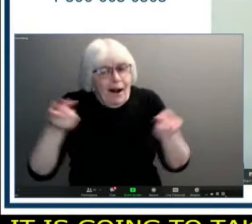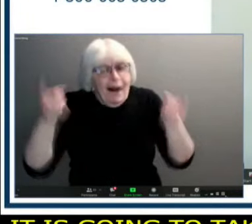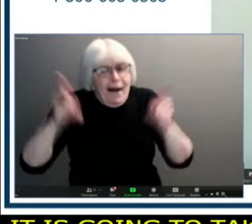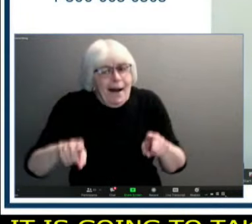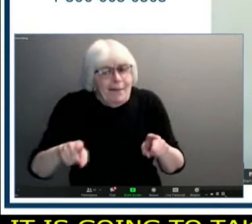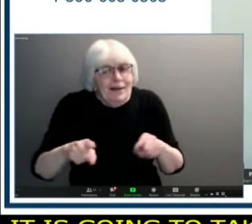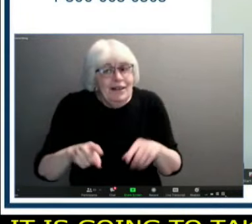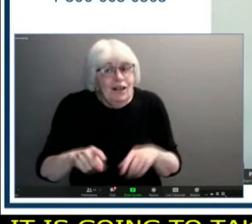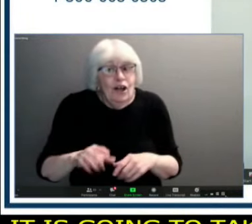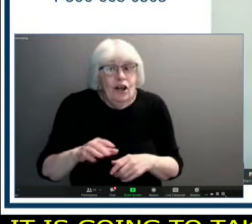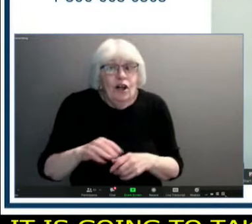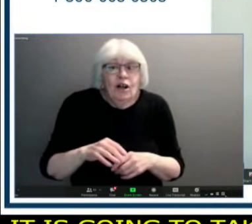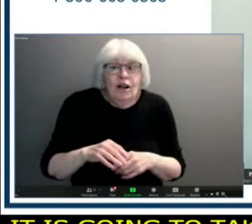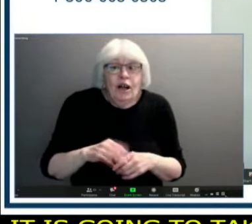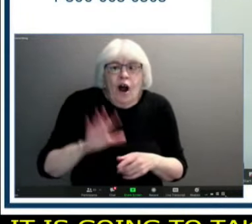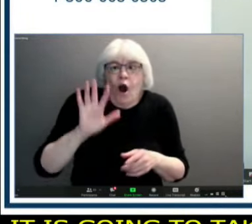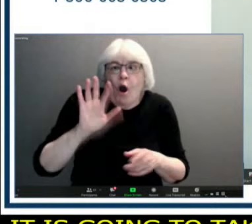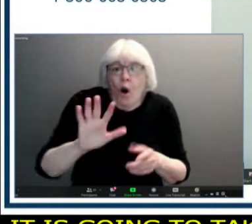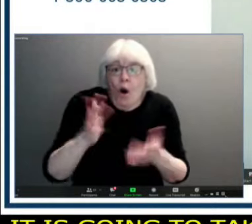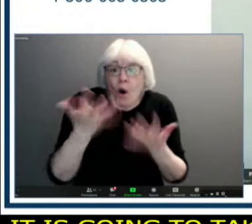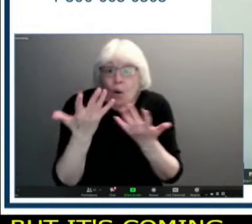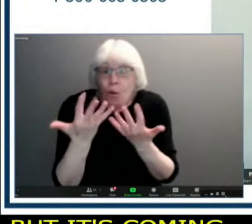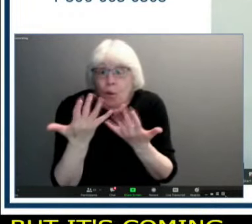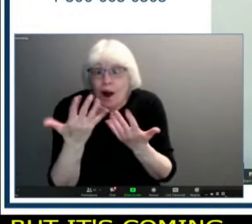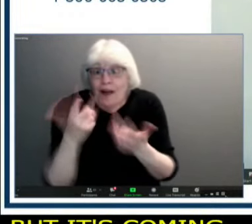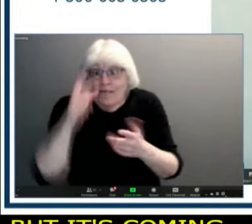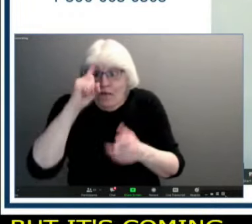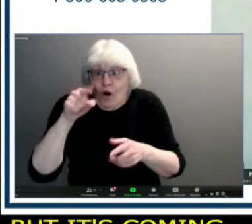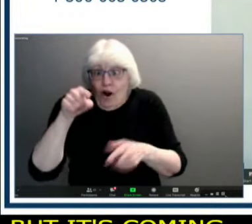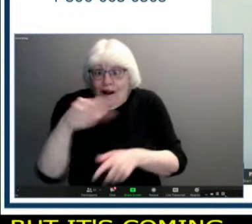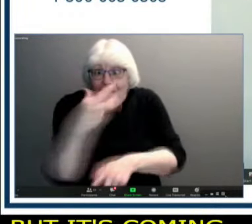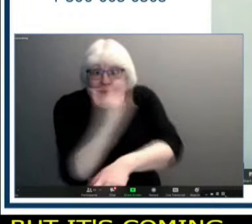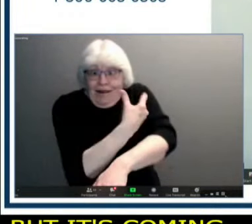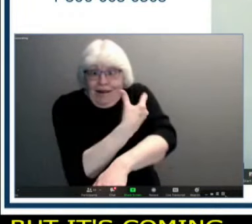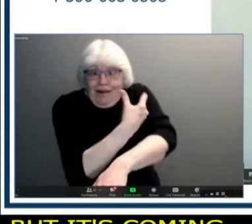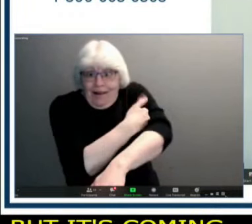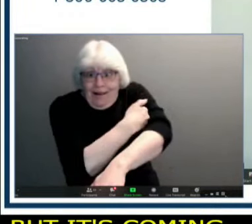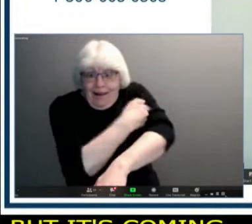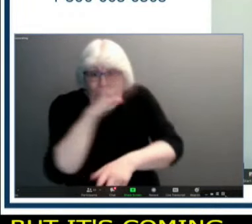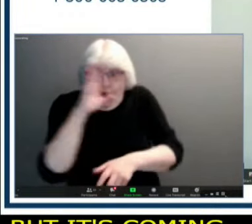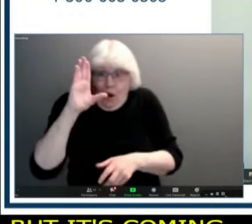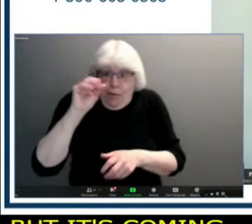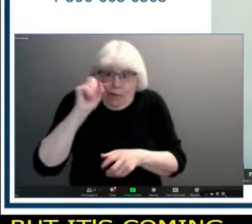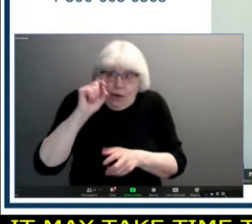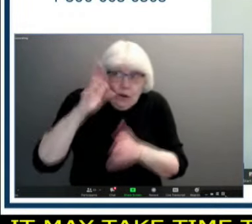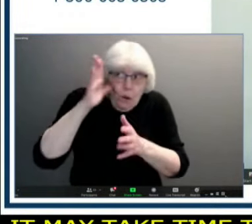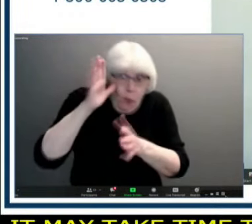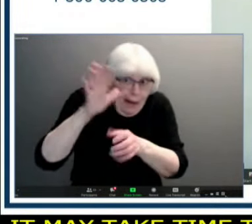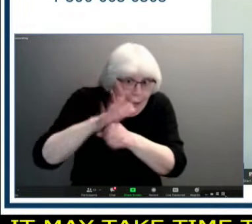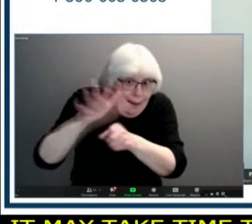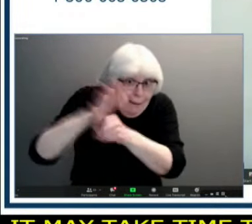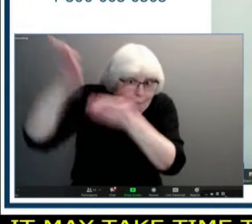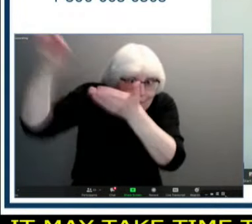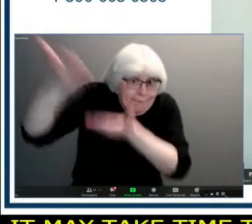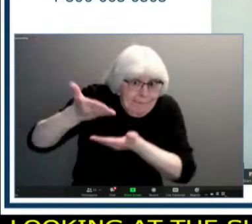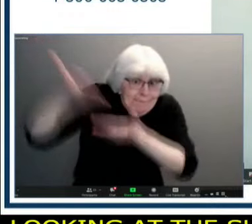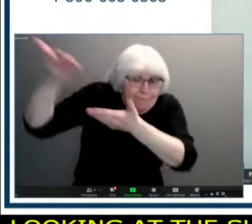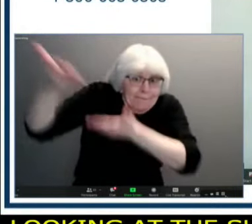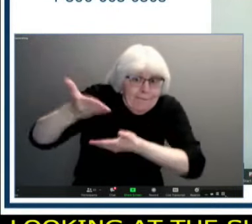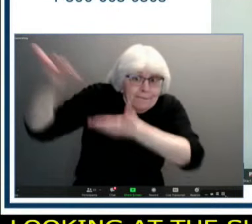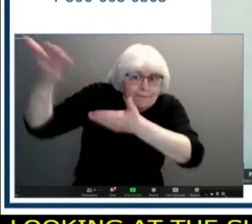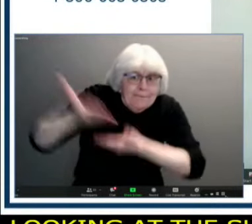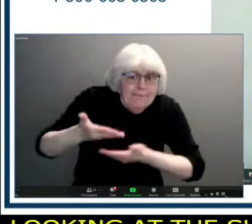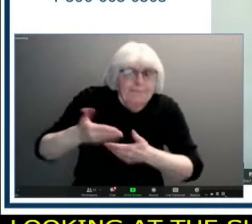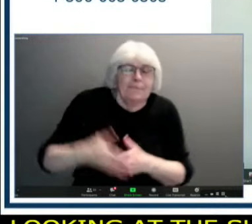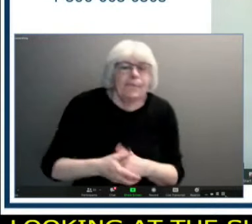but we're looking at the supply, and once we have the supply, we'll get things really rolling. So it doesn't do